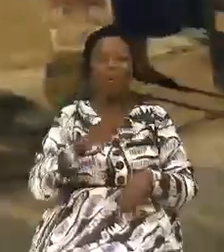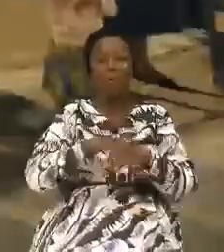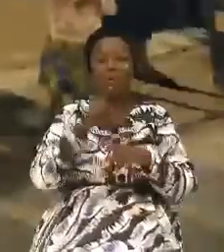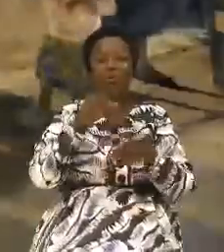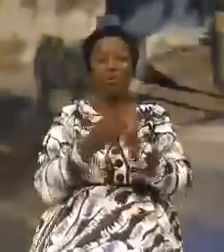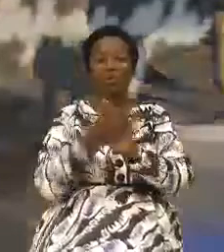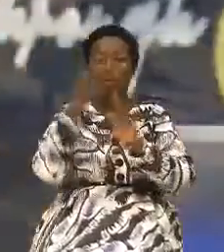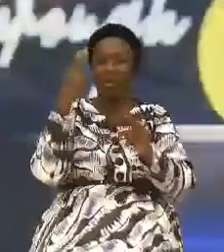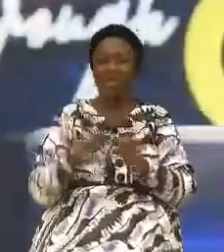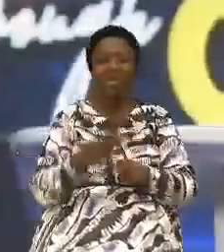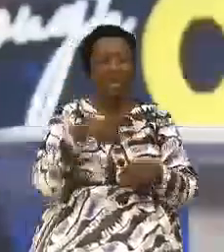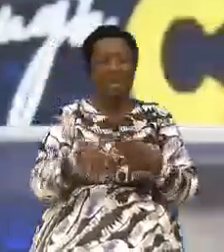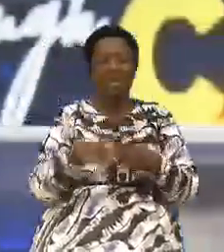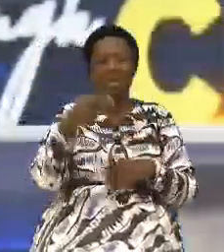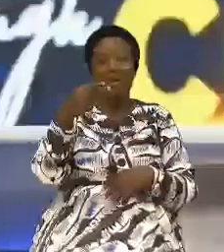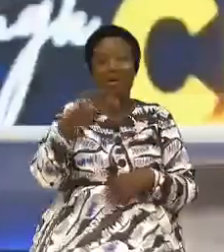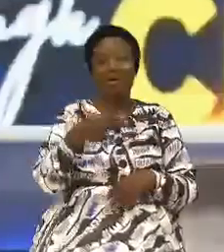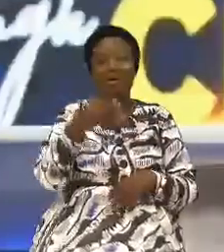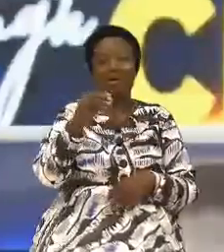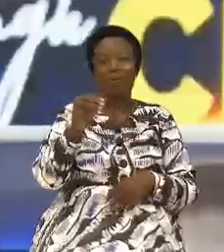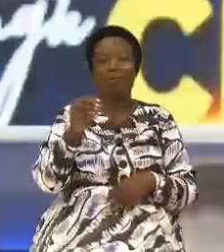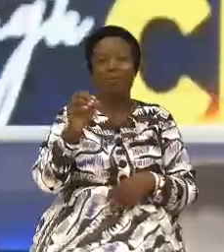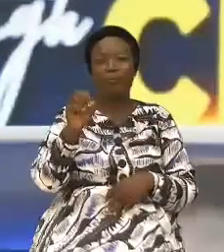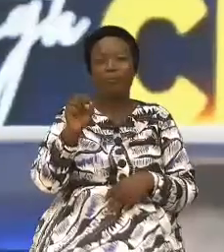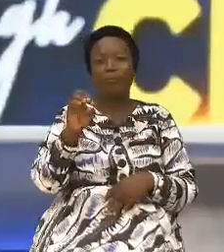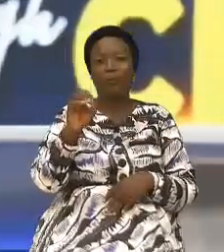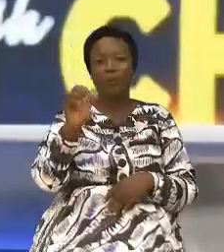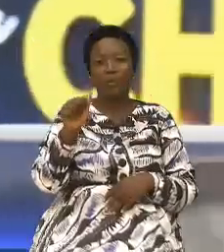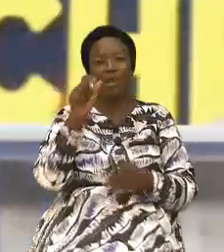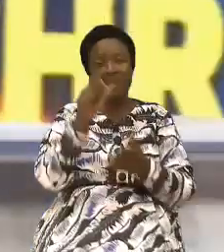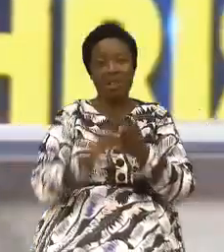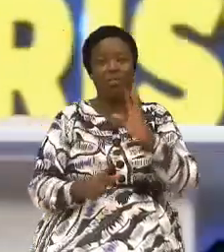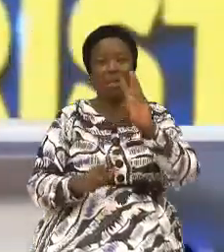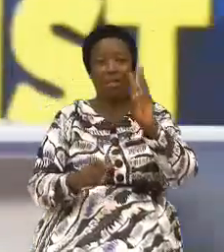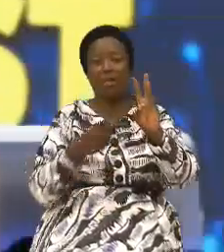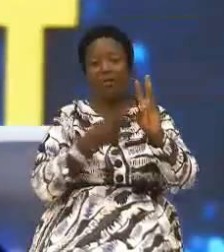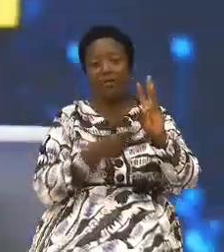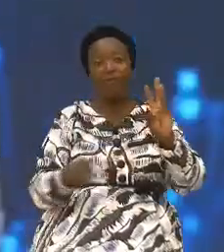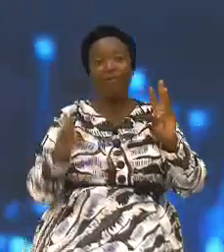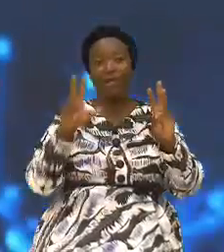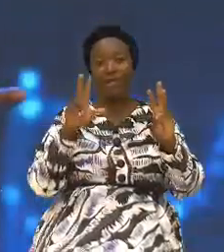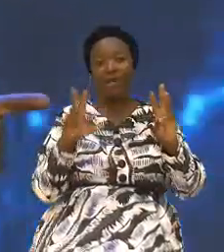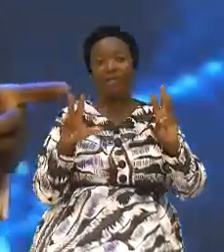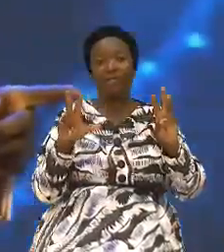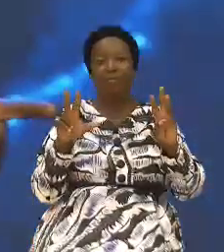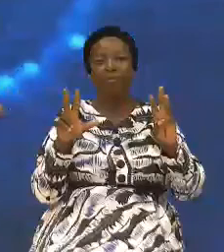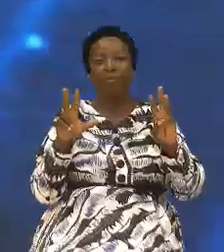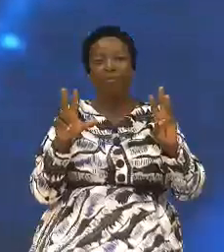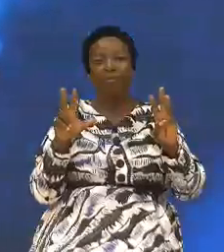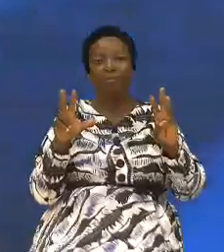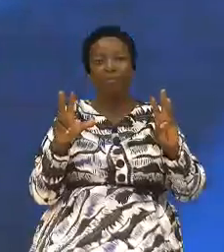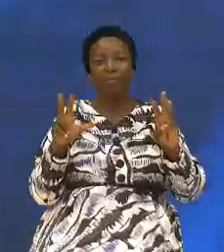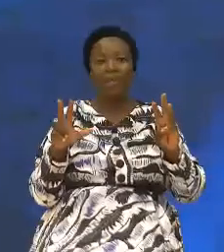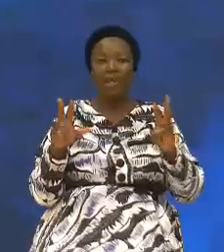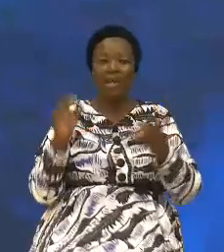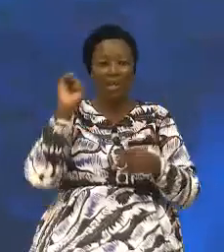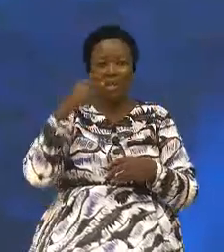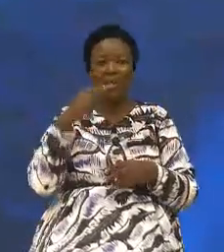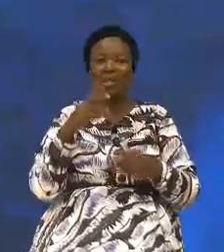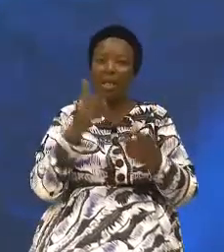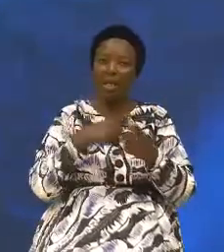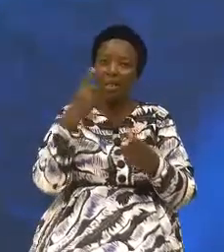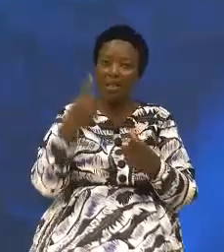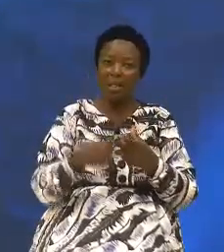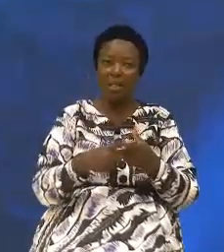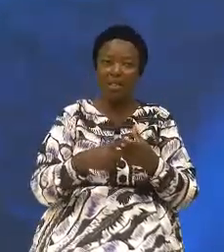chapter 6, and I'm reading from verse 3. Hosea chapter 6, verse 3, it says, then shall we